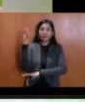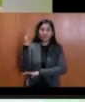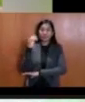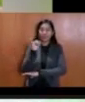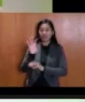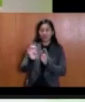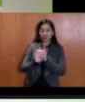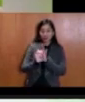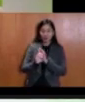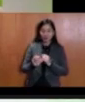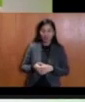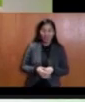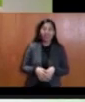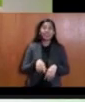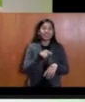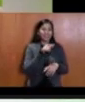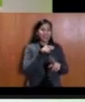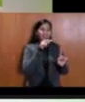live.